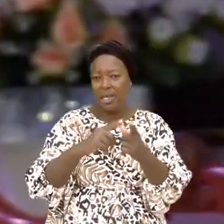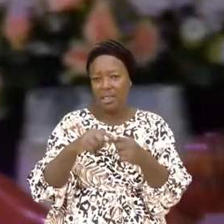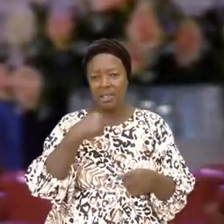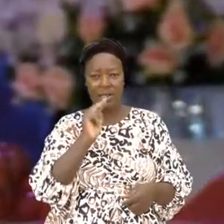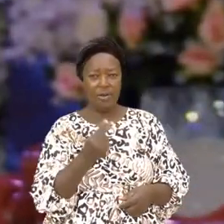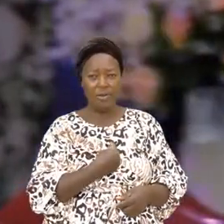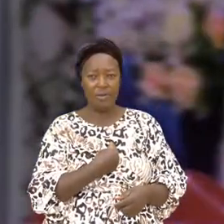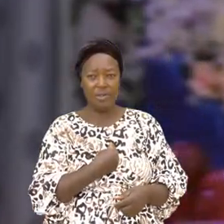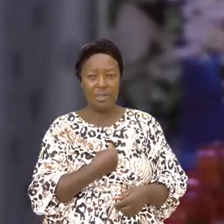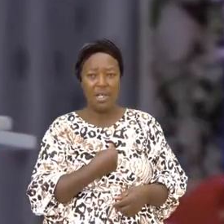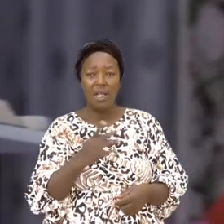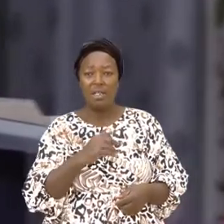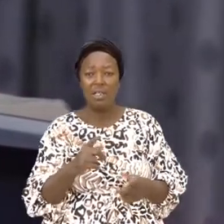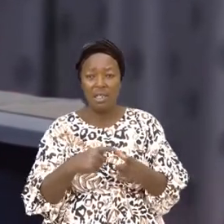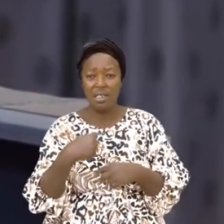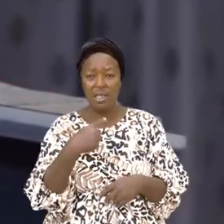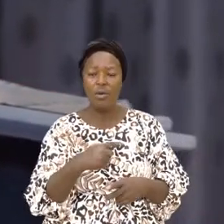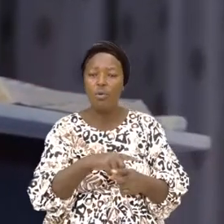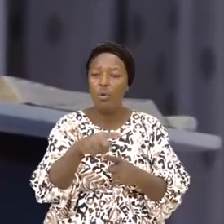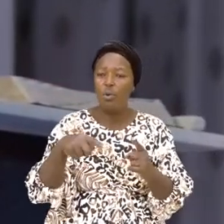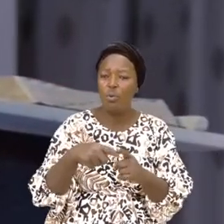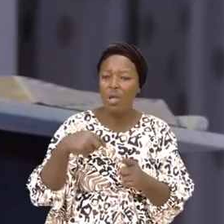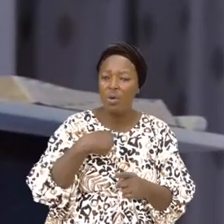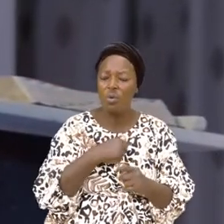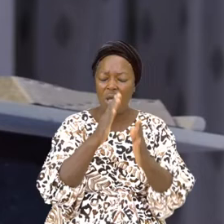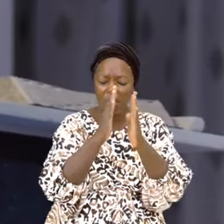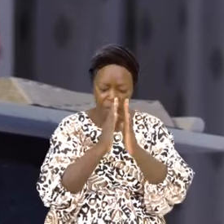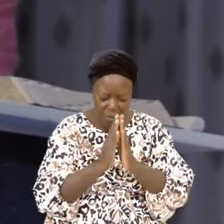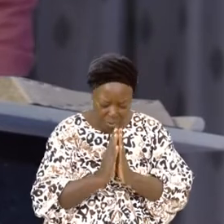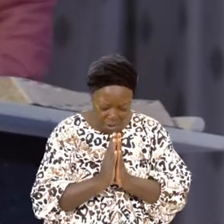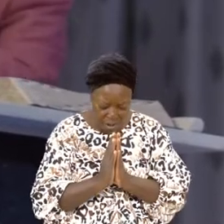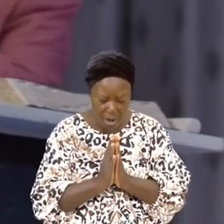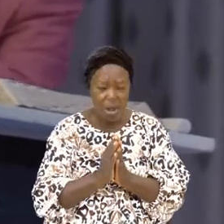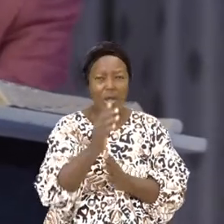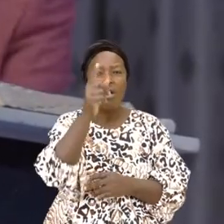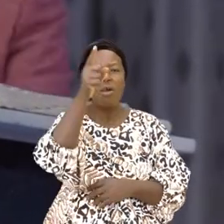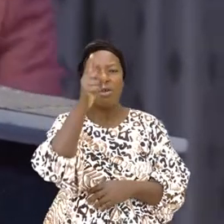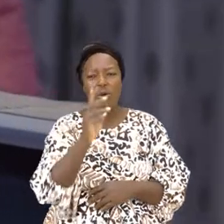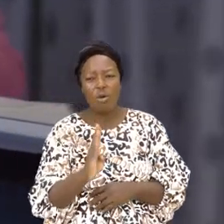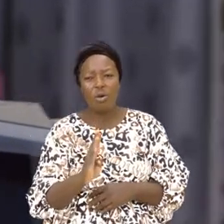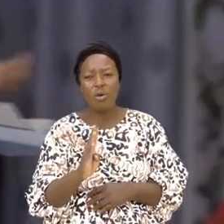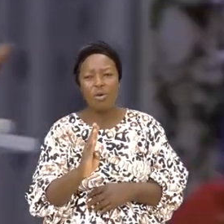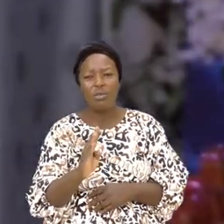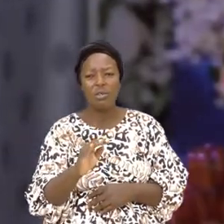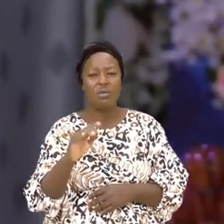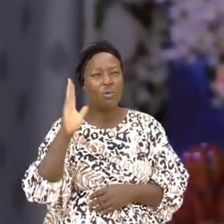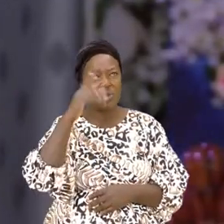us, they say, when we pray, God may say